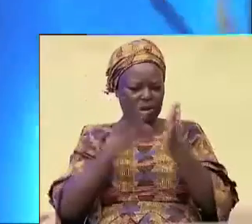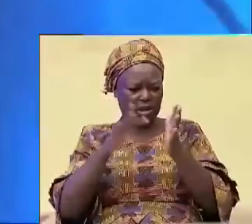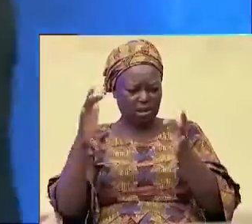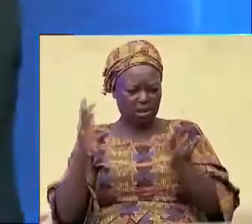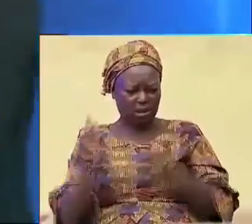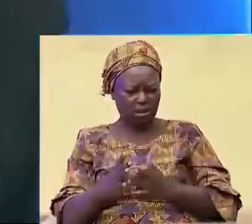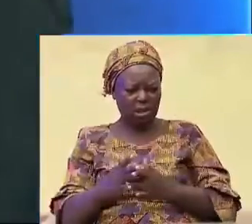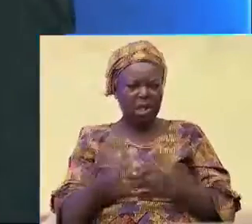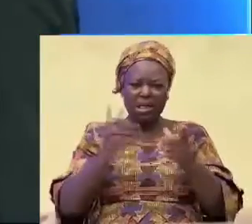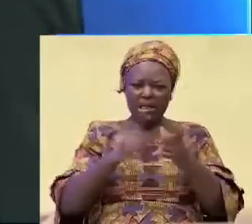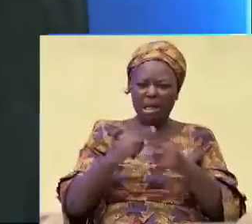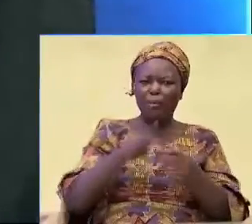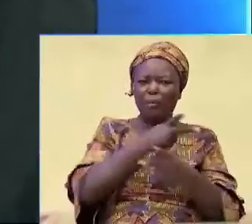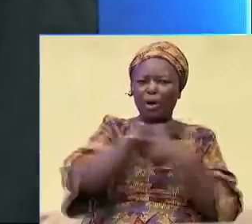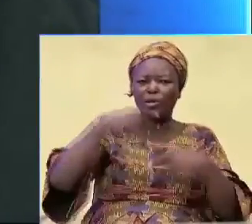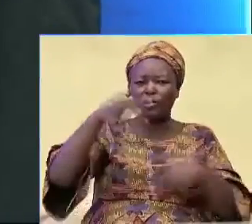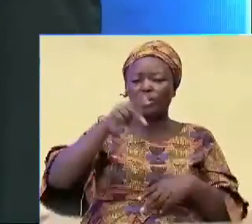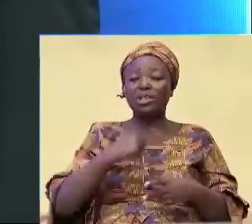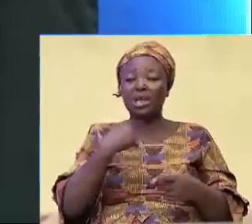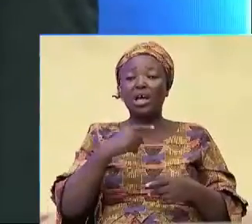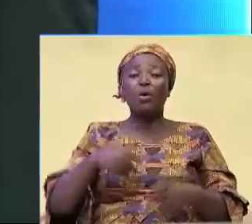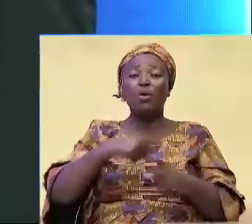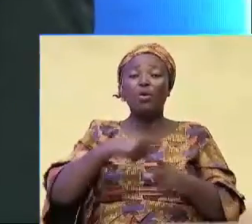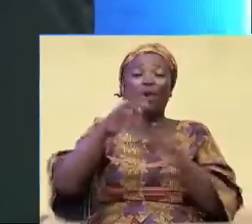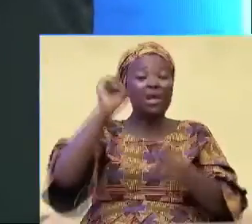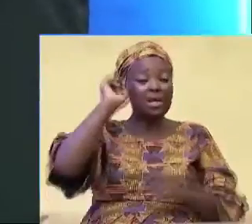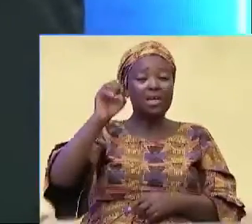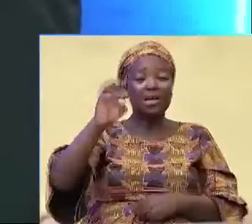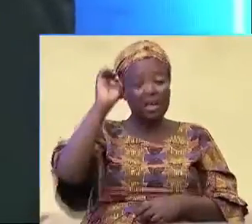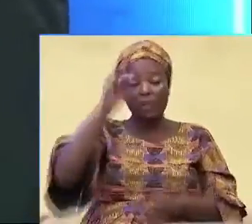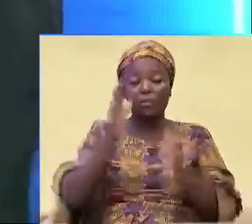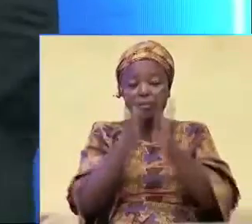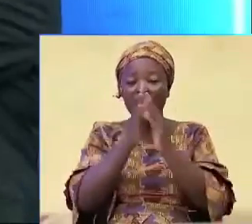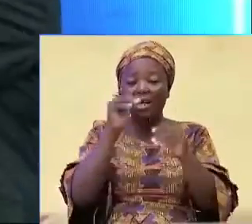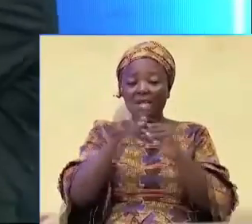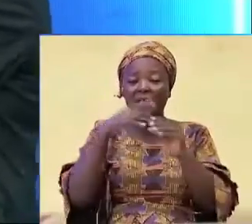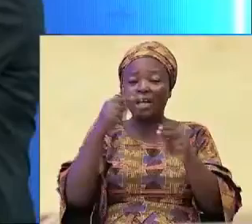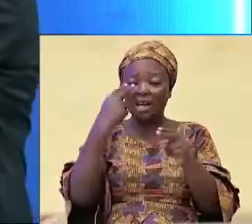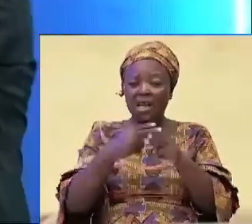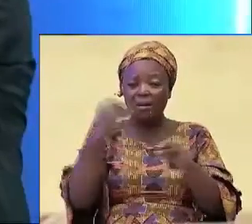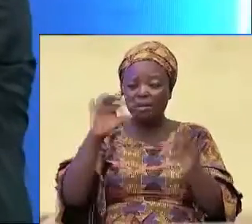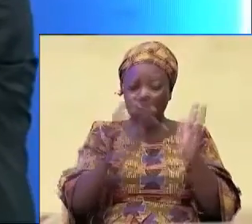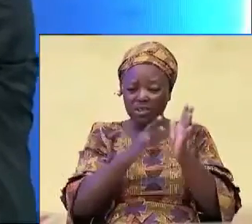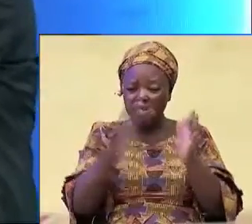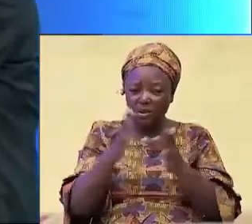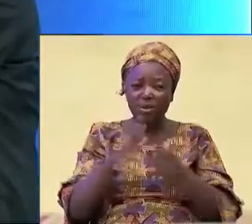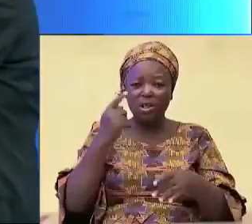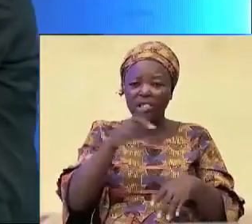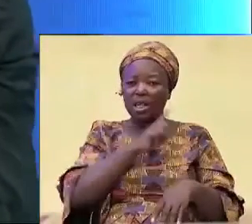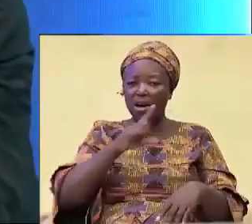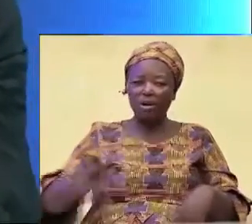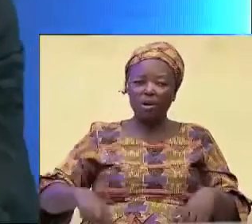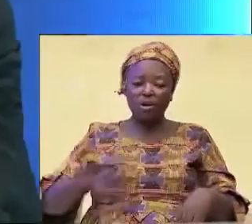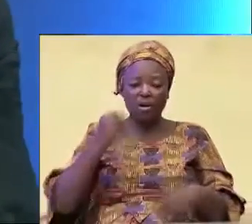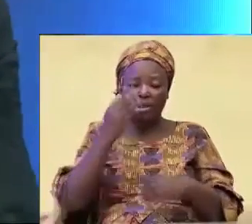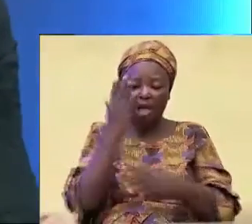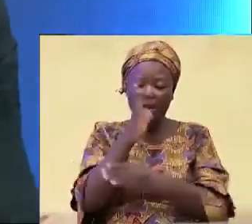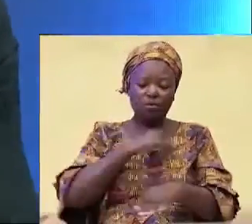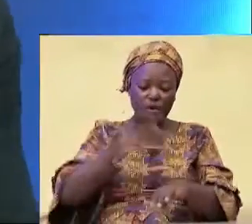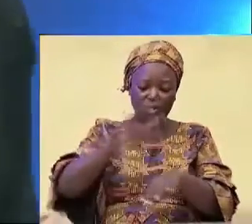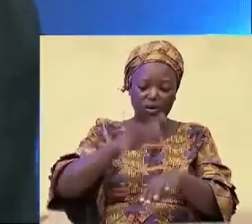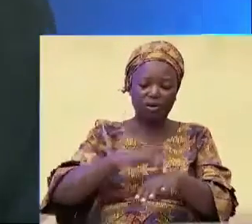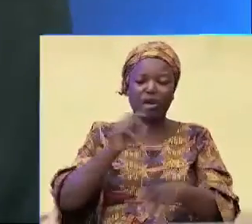then when we prayed, I said, when I pray in the name of Jesus, the hand of the Lord will touch you. All